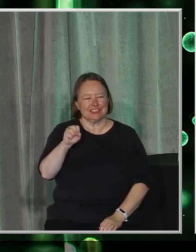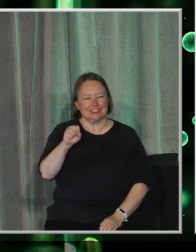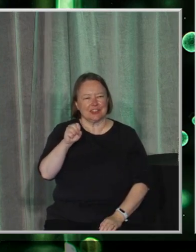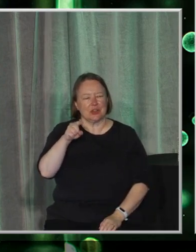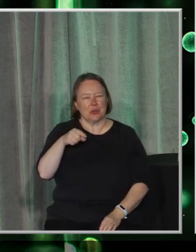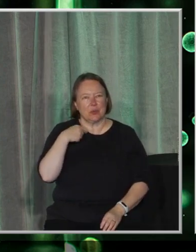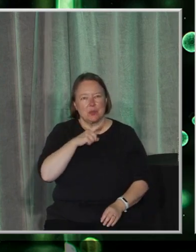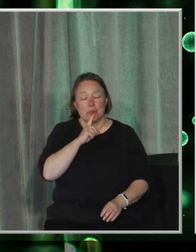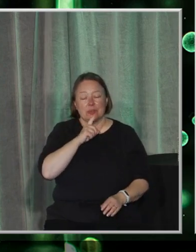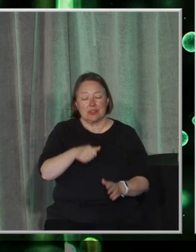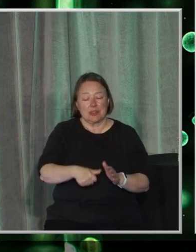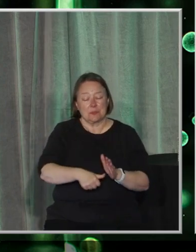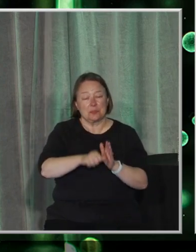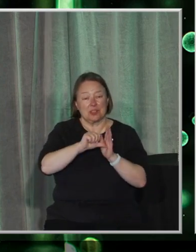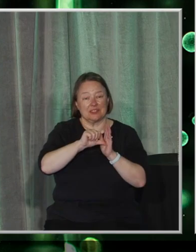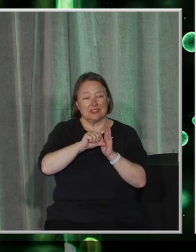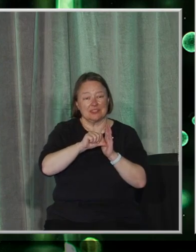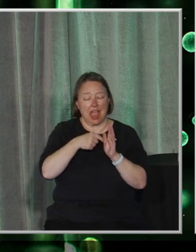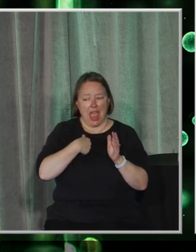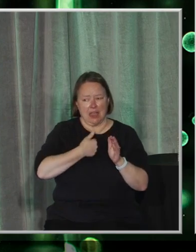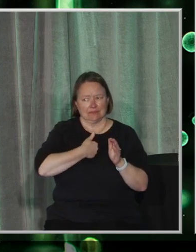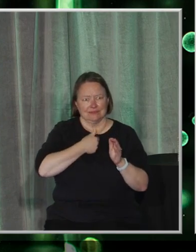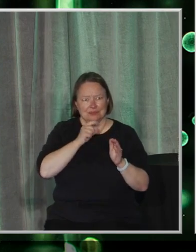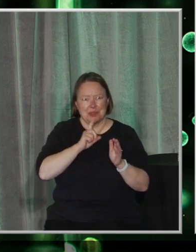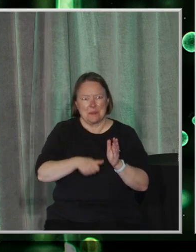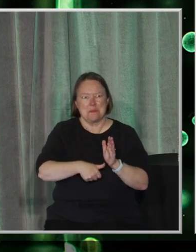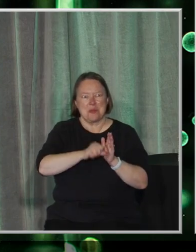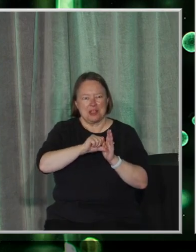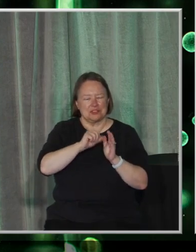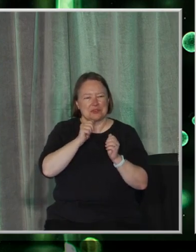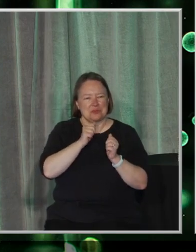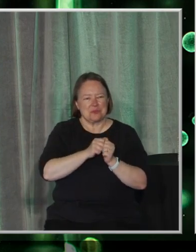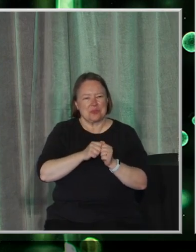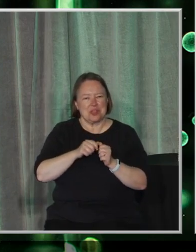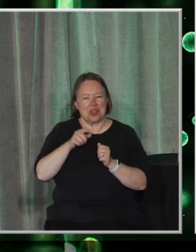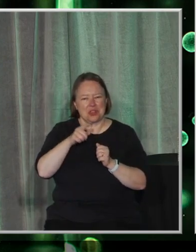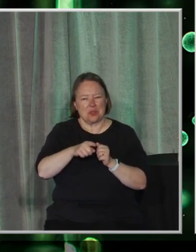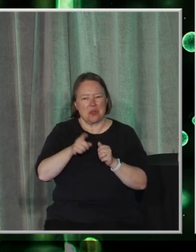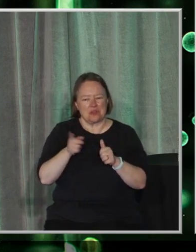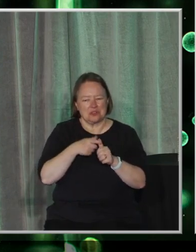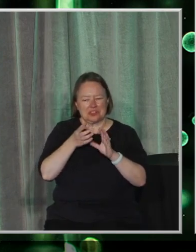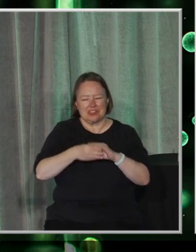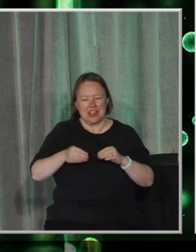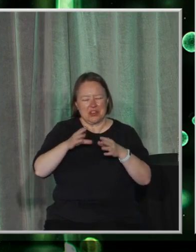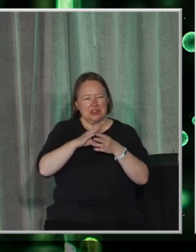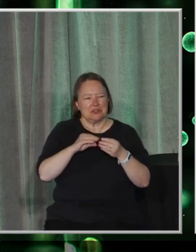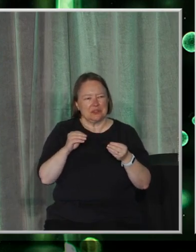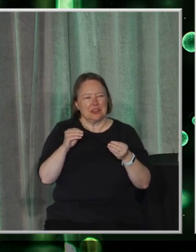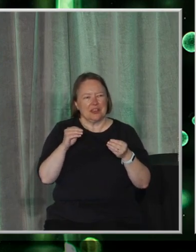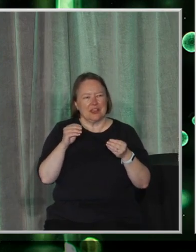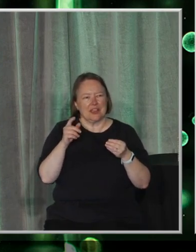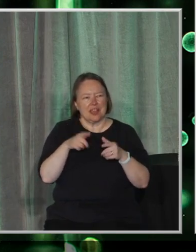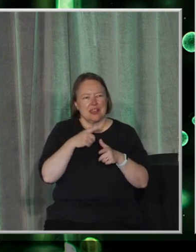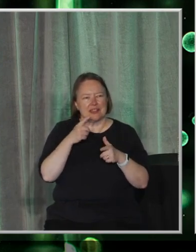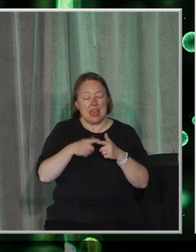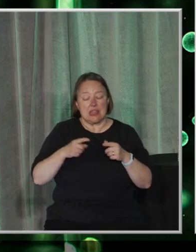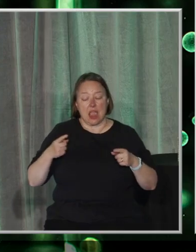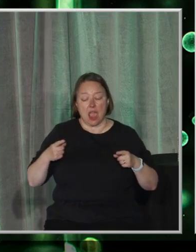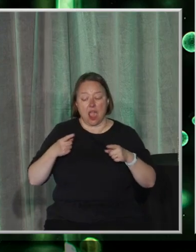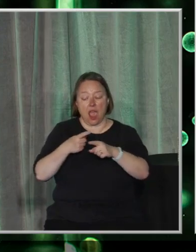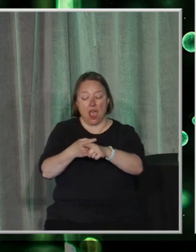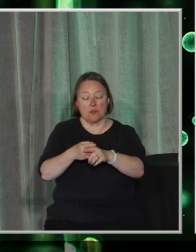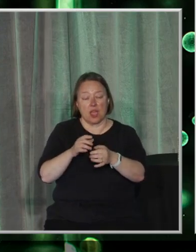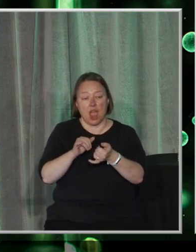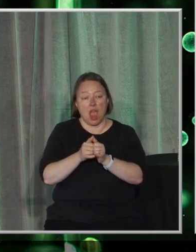We were very impressed, I was very impressed, with your initial narrative and the conflict and how you